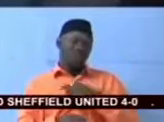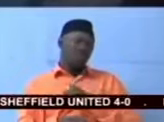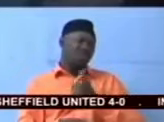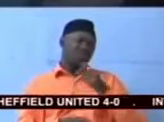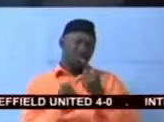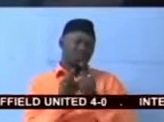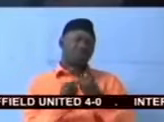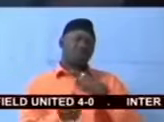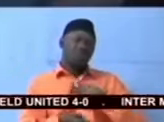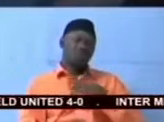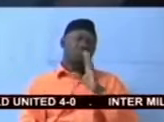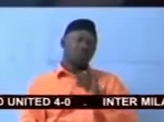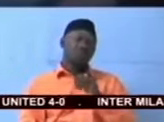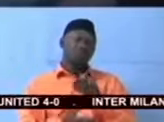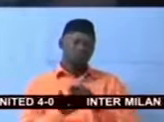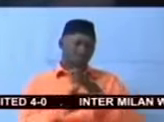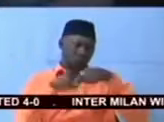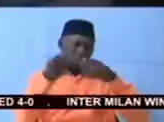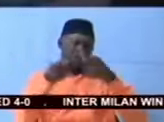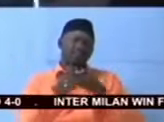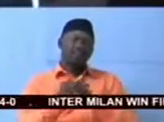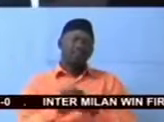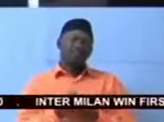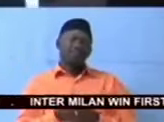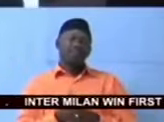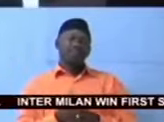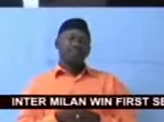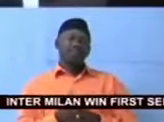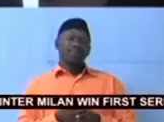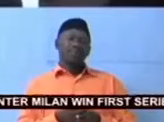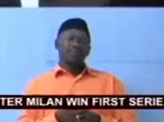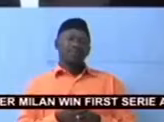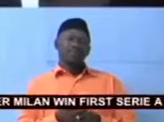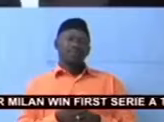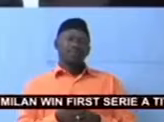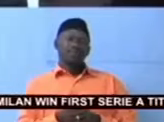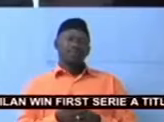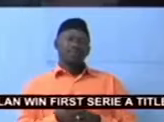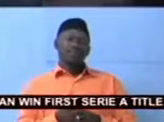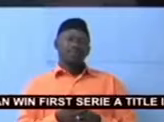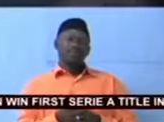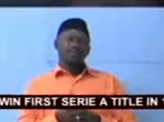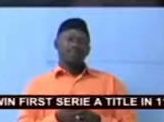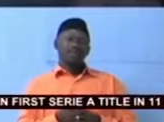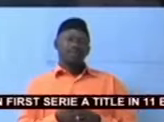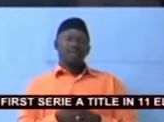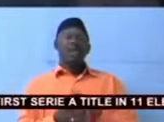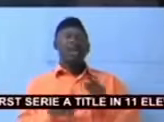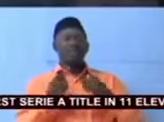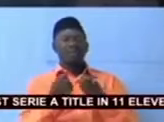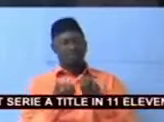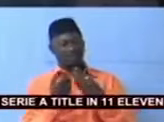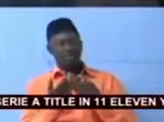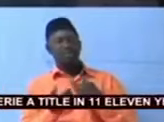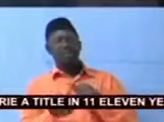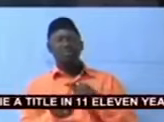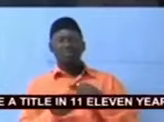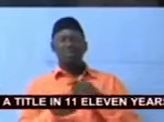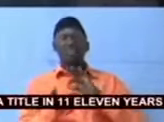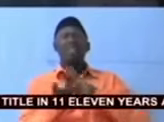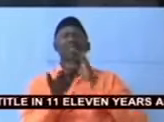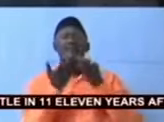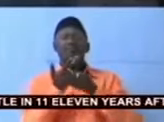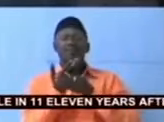And so asked that let me just transfer the matter to the High